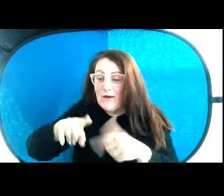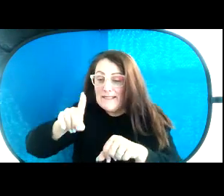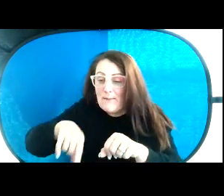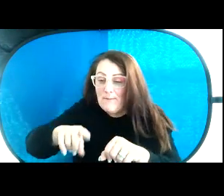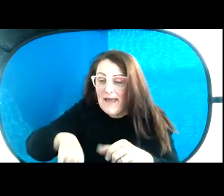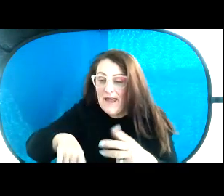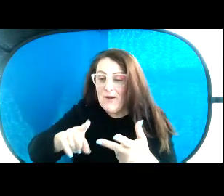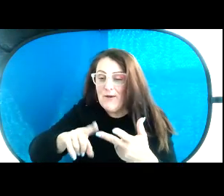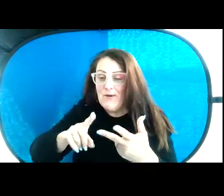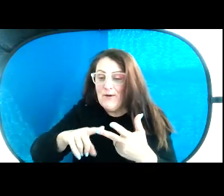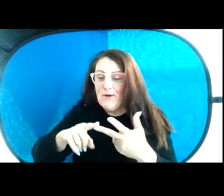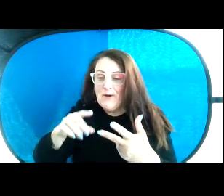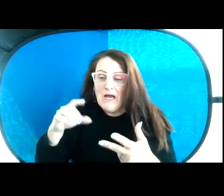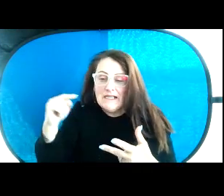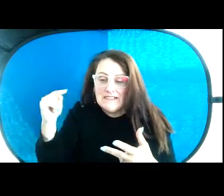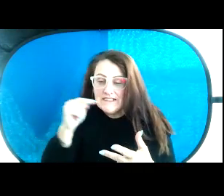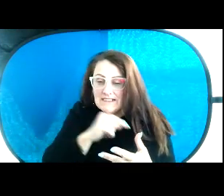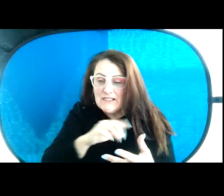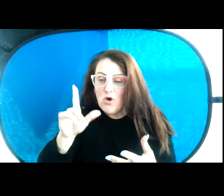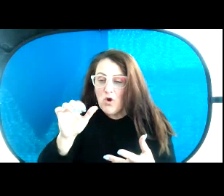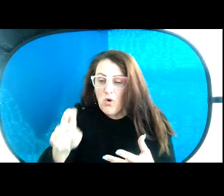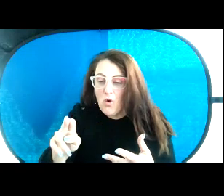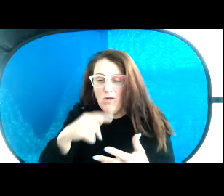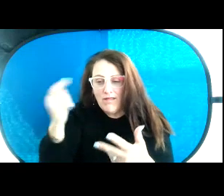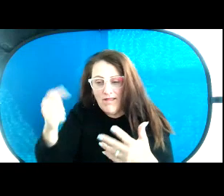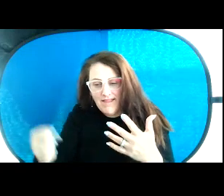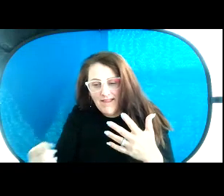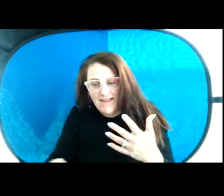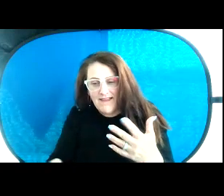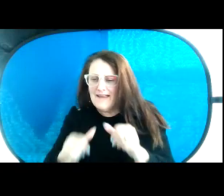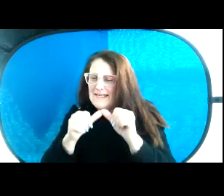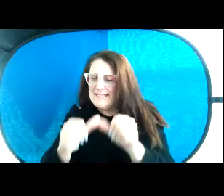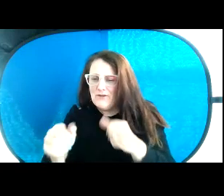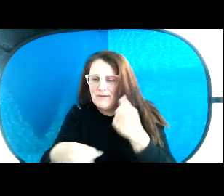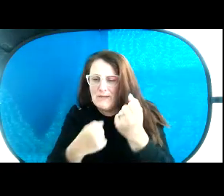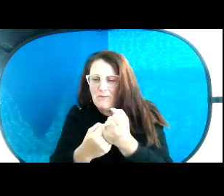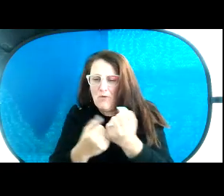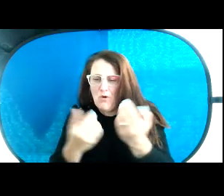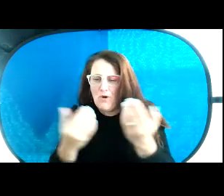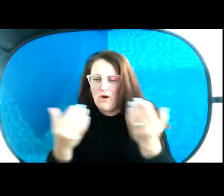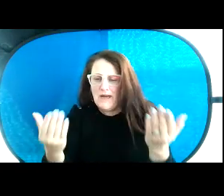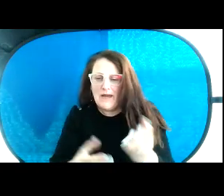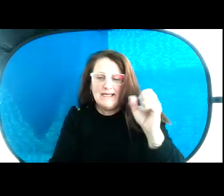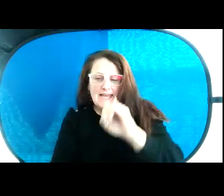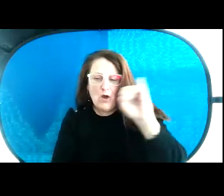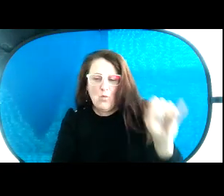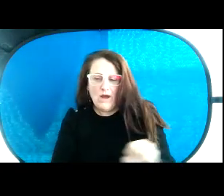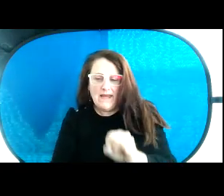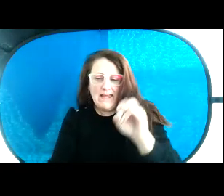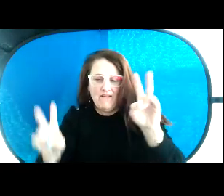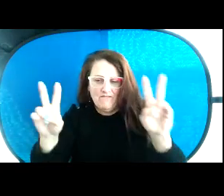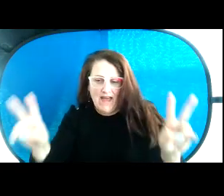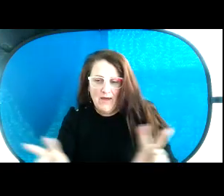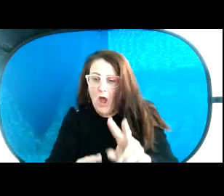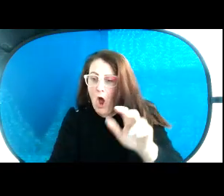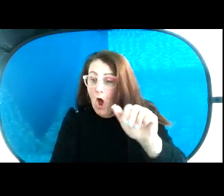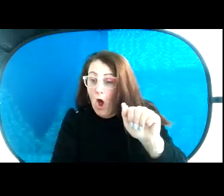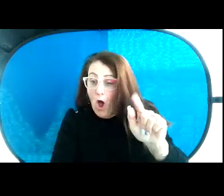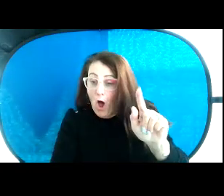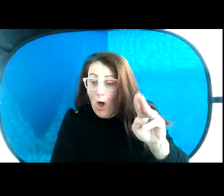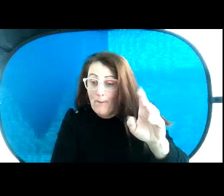things that thrive and will continue to support us here in the San Joaquin Valley. And I don't want to forget about almonds. If